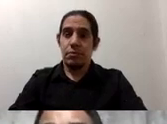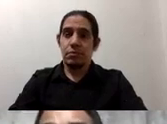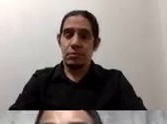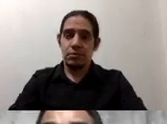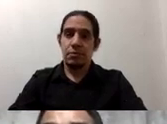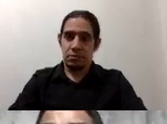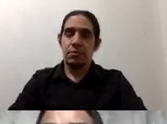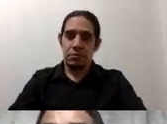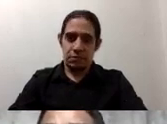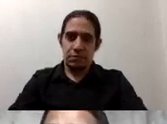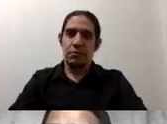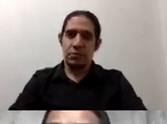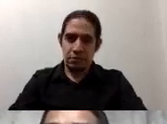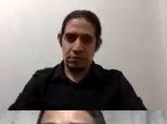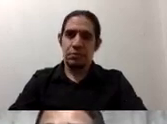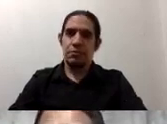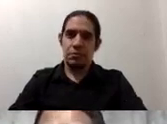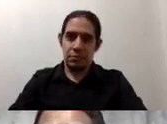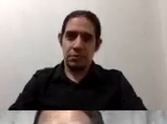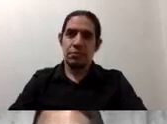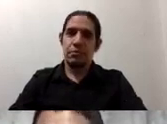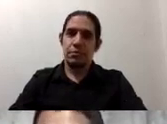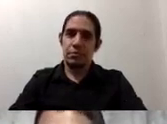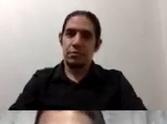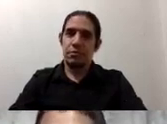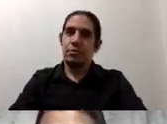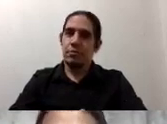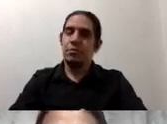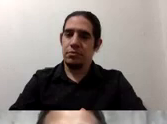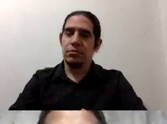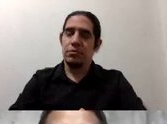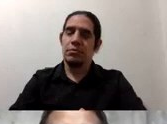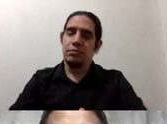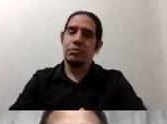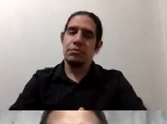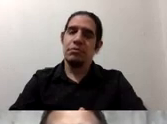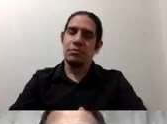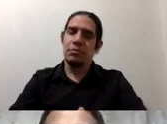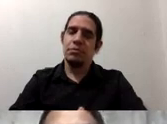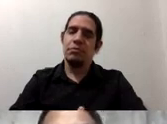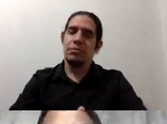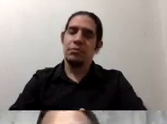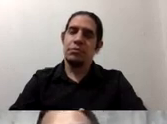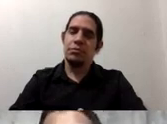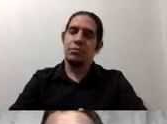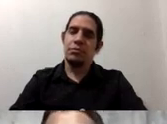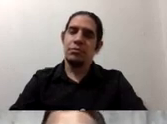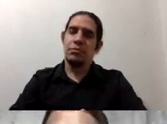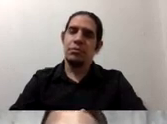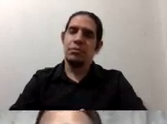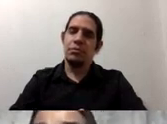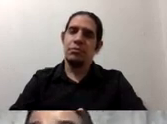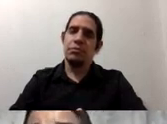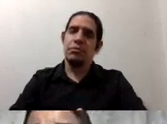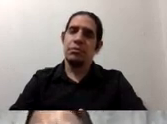had a major impact on schools all over the world. We might be aware of this. Most of what appears in print in the English-speaking